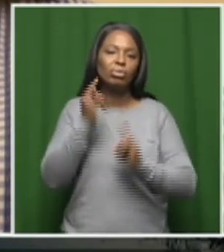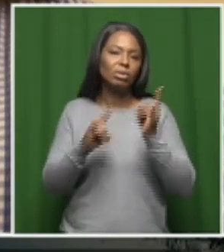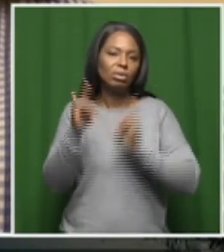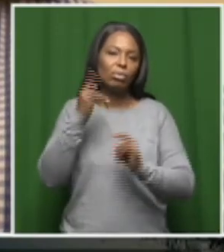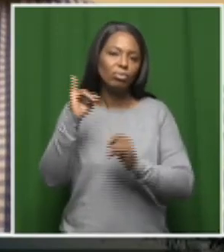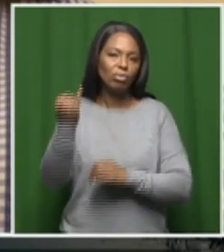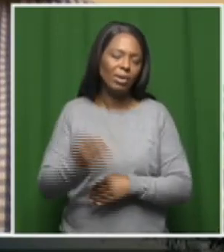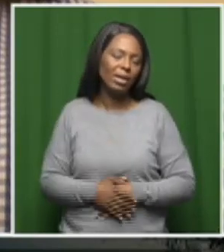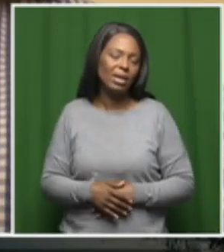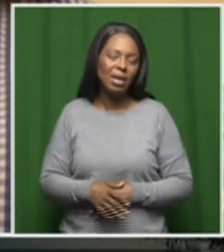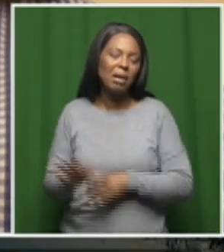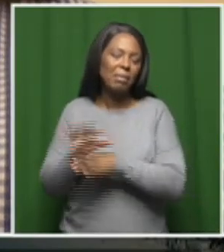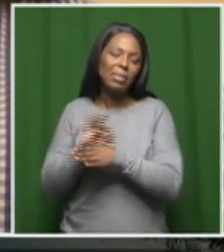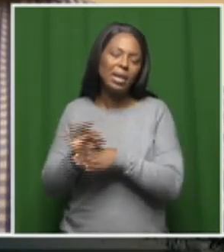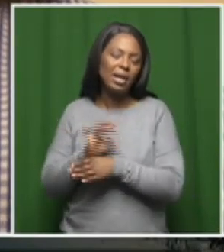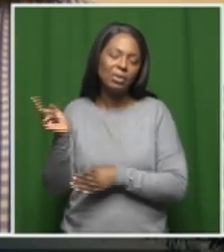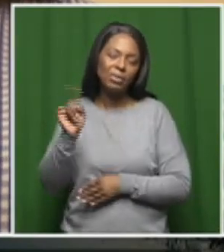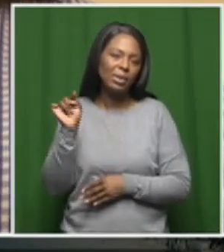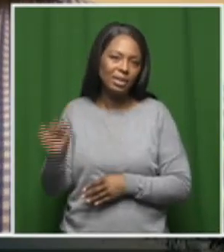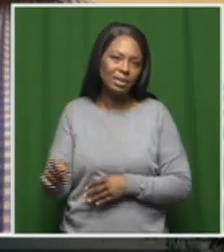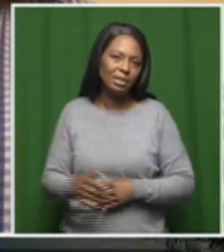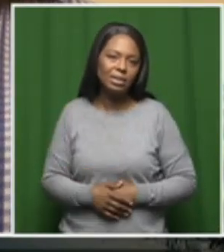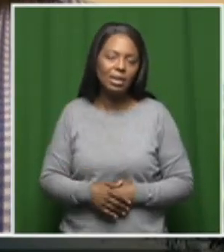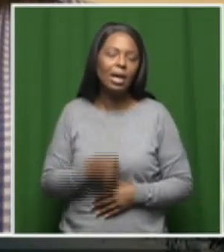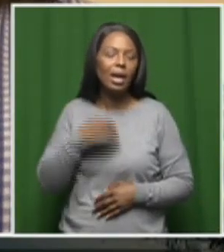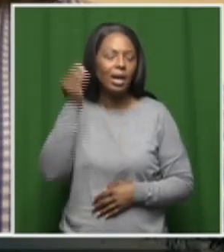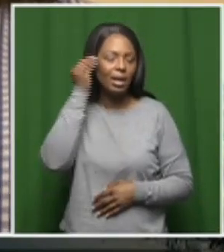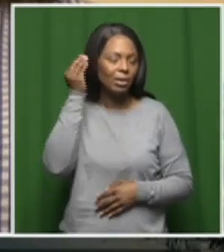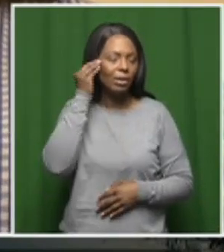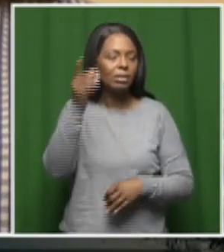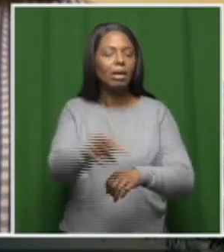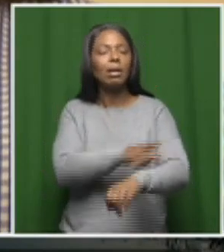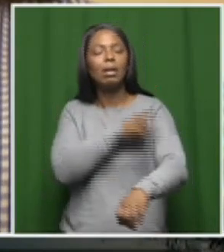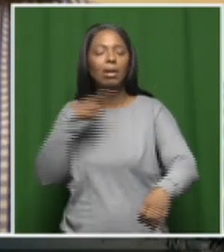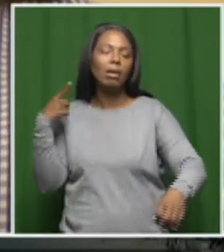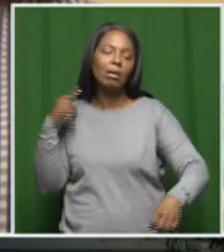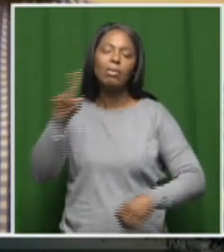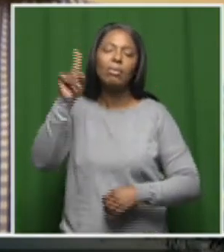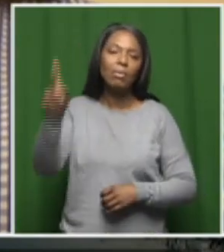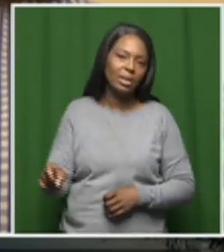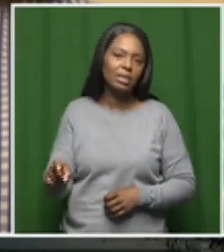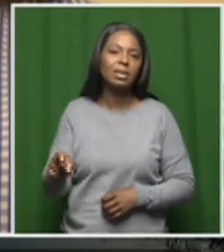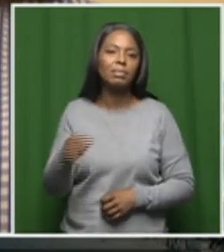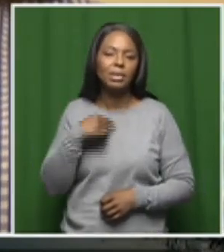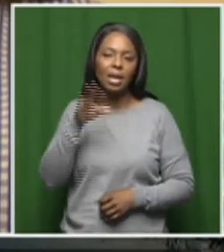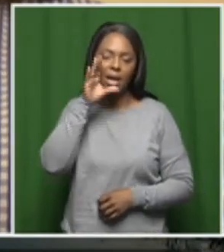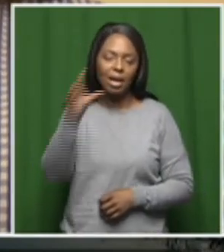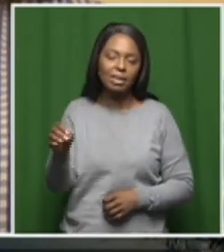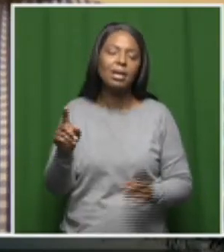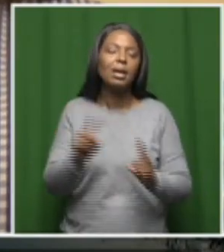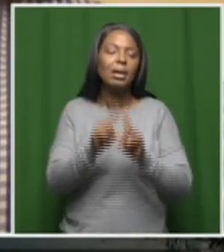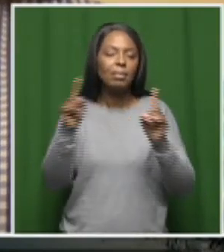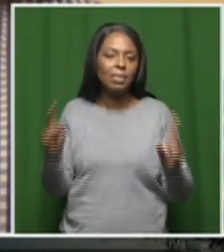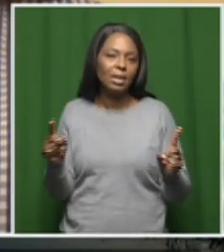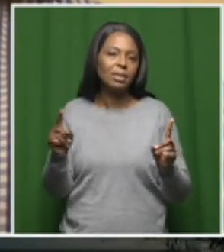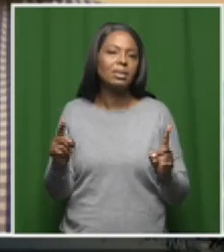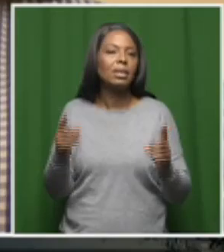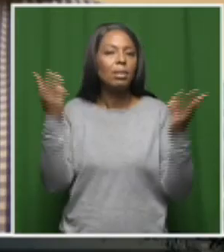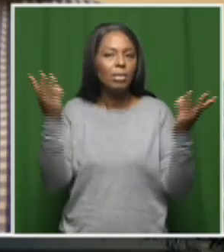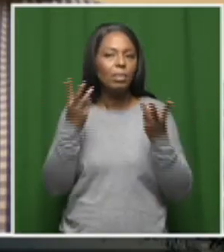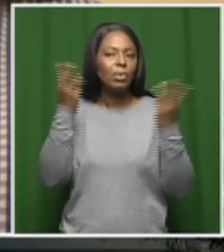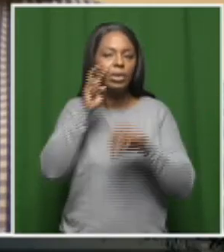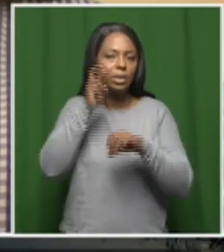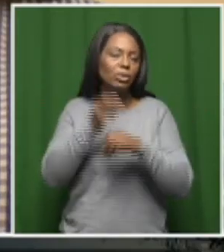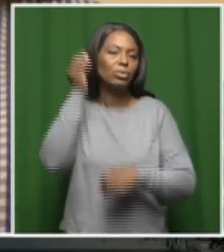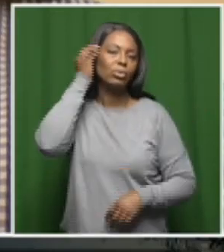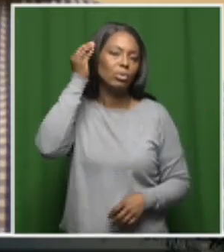is the plan to resolve these kind of issues? I know it's a long question that I've asked you, but I think the viewers and people need to know